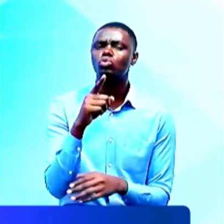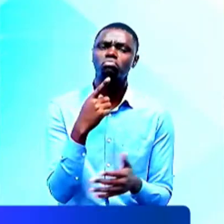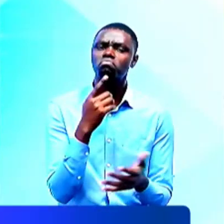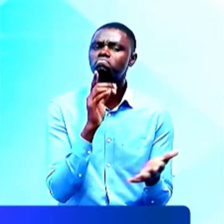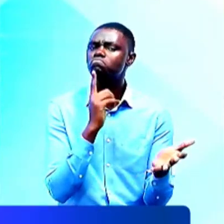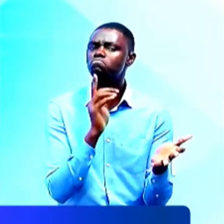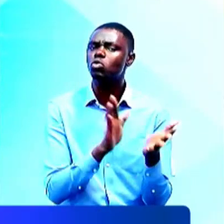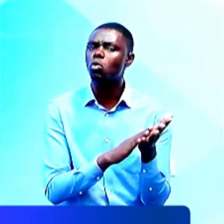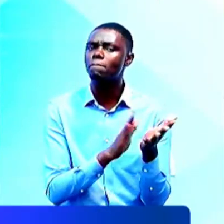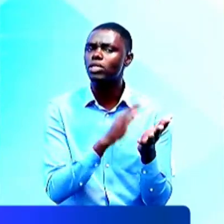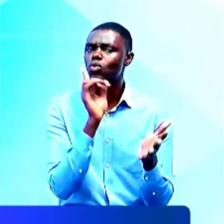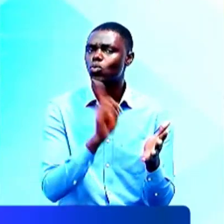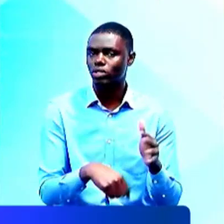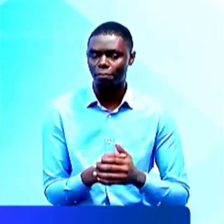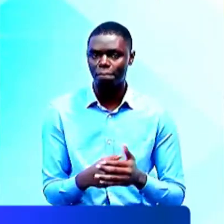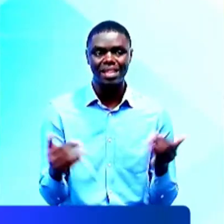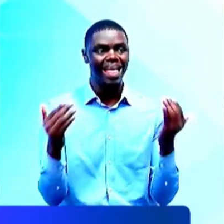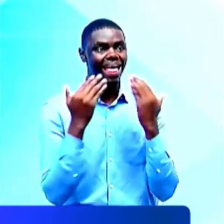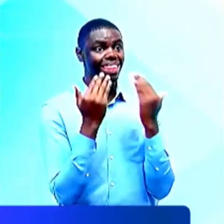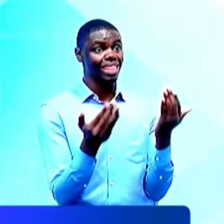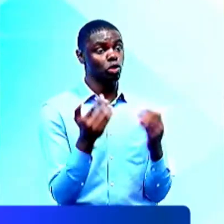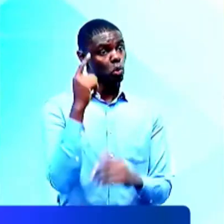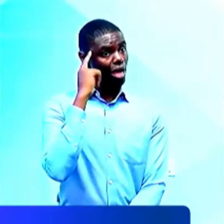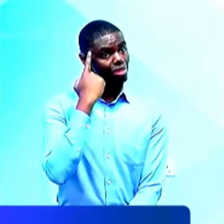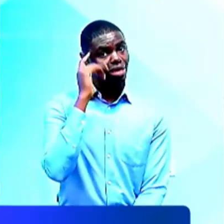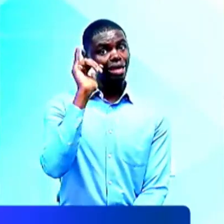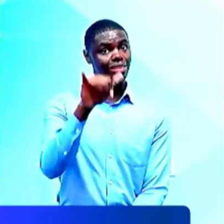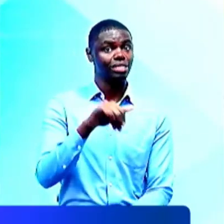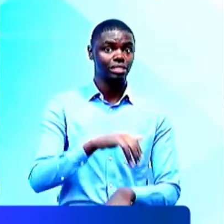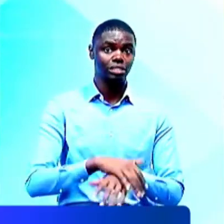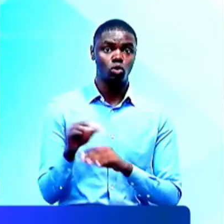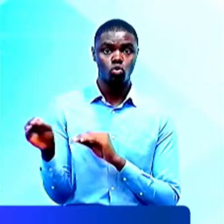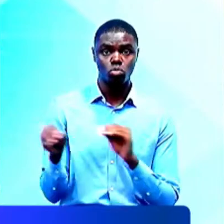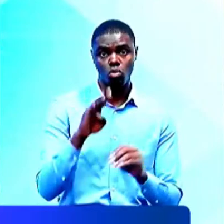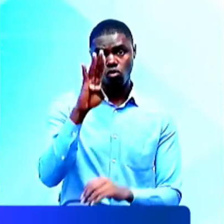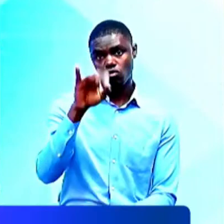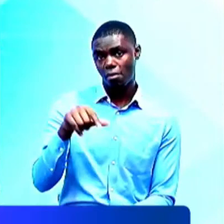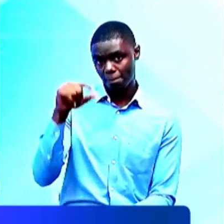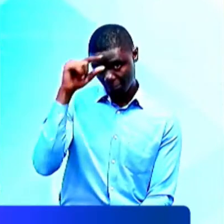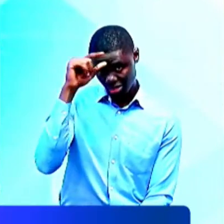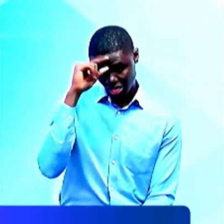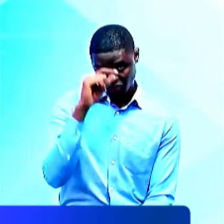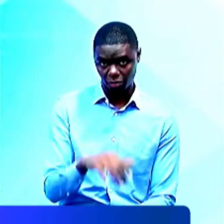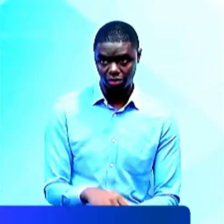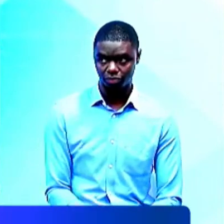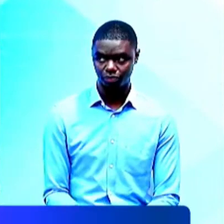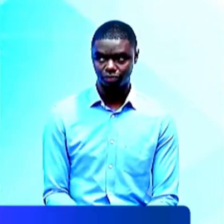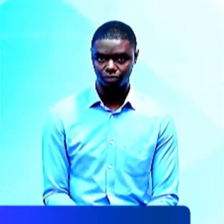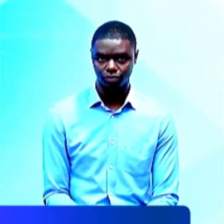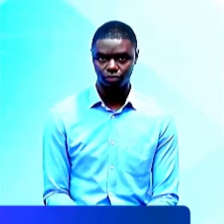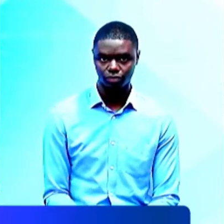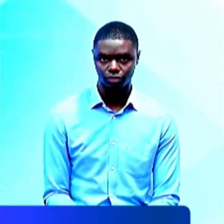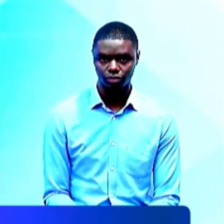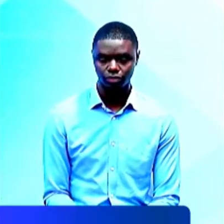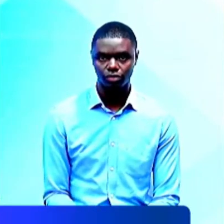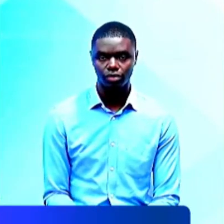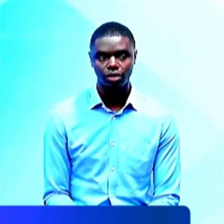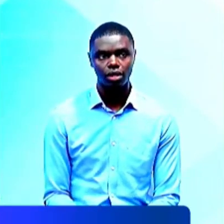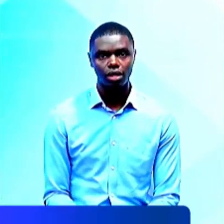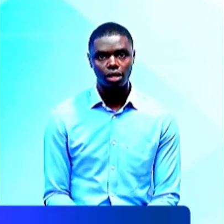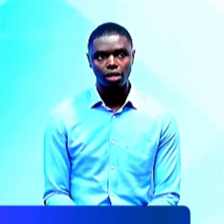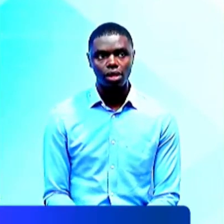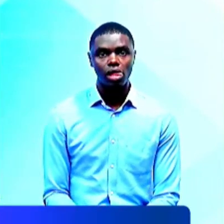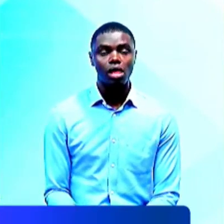it? Thank you. I think that is a good move by the government. And I think